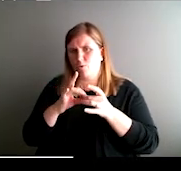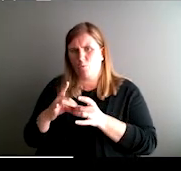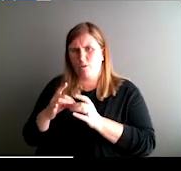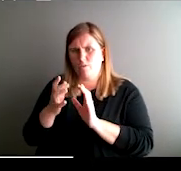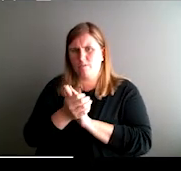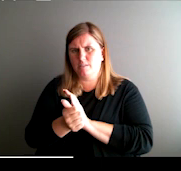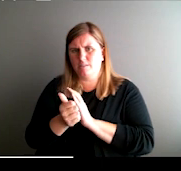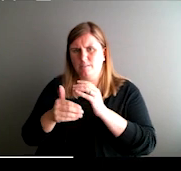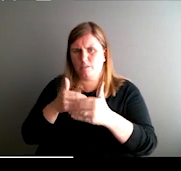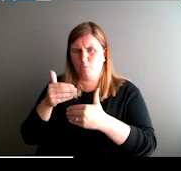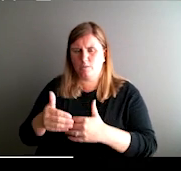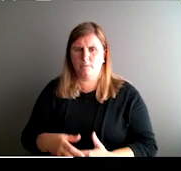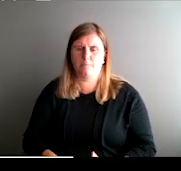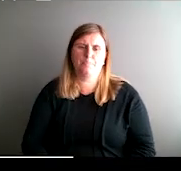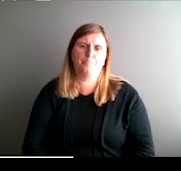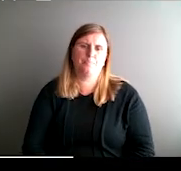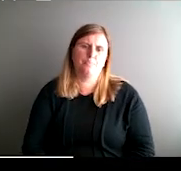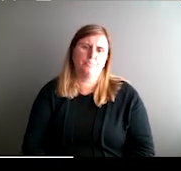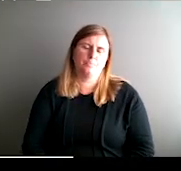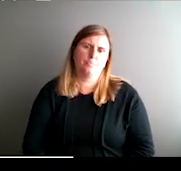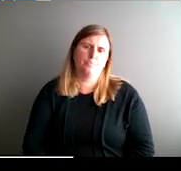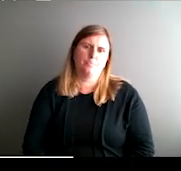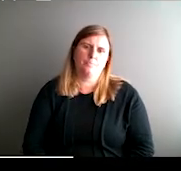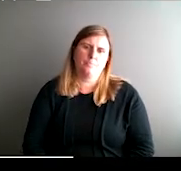skill sequence.